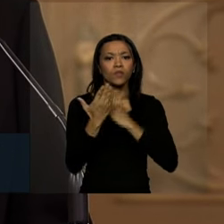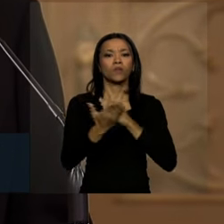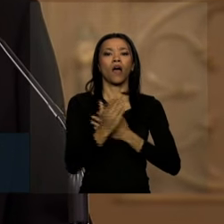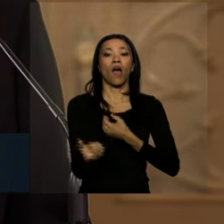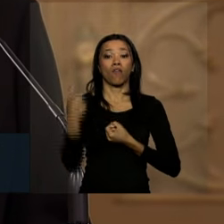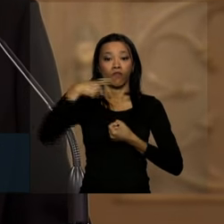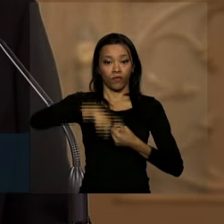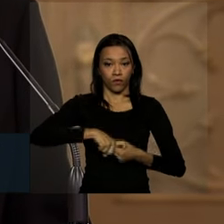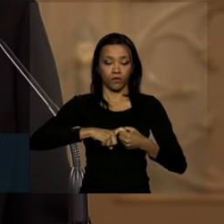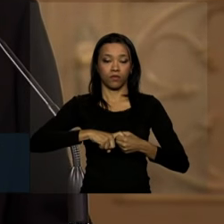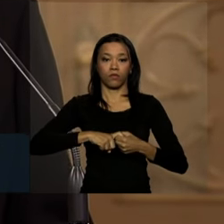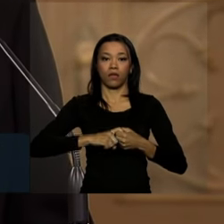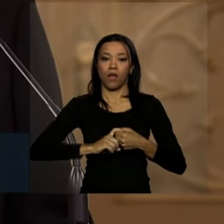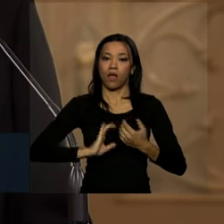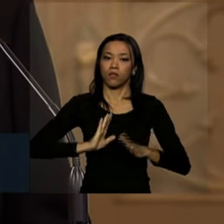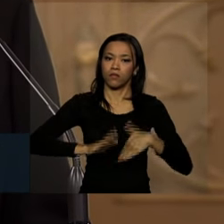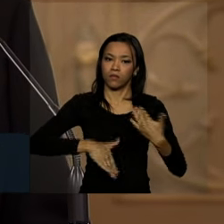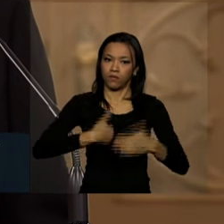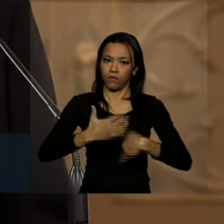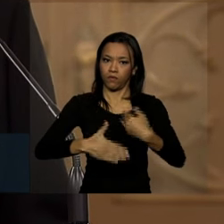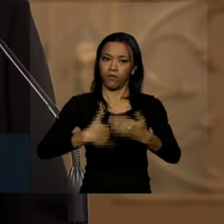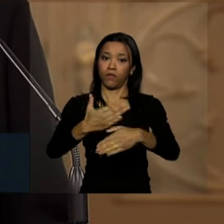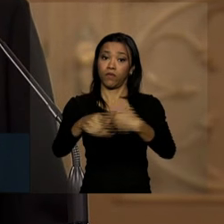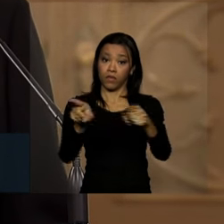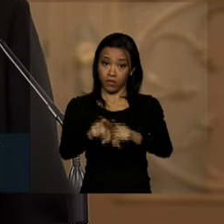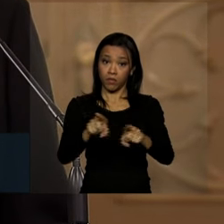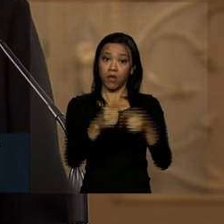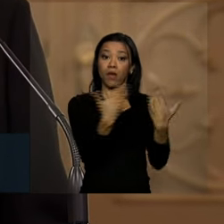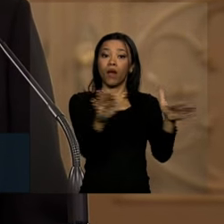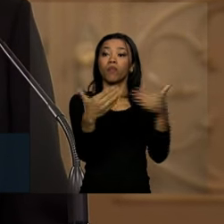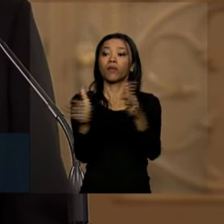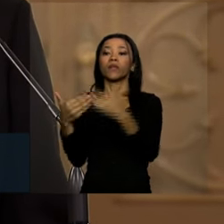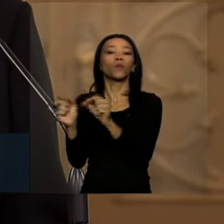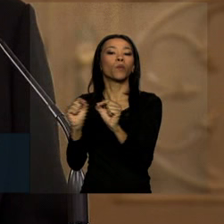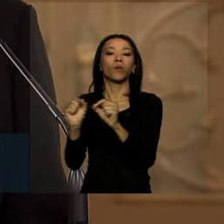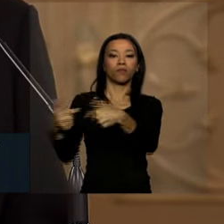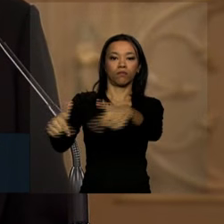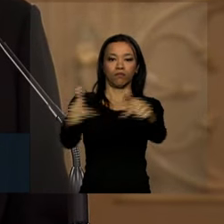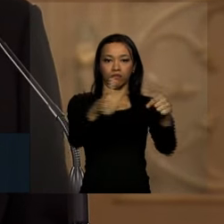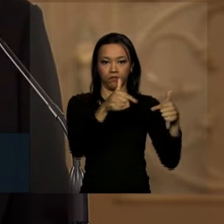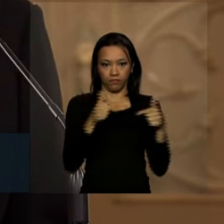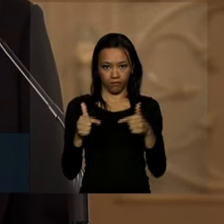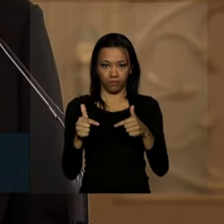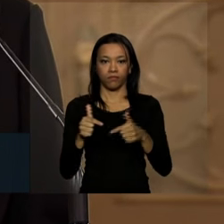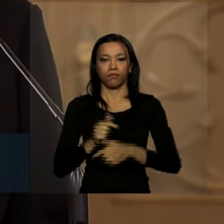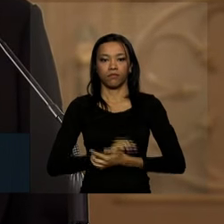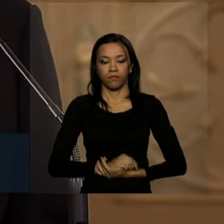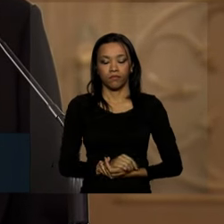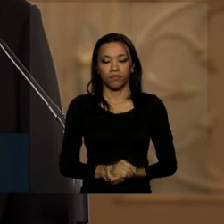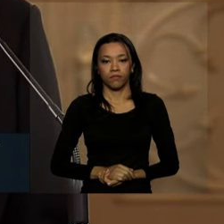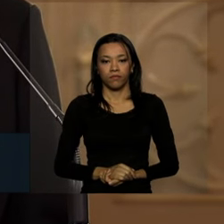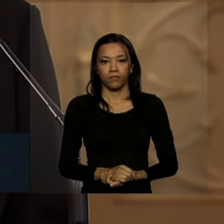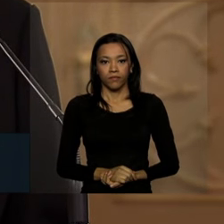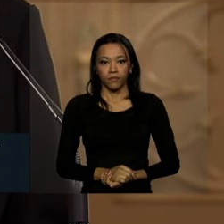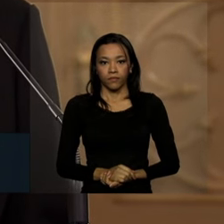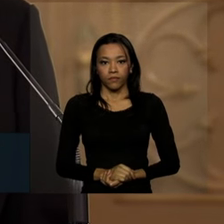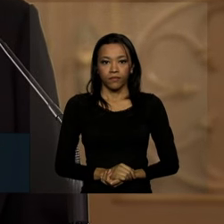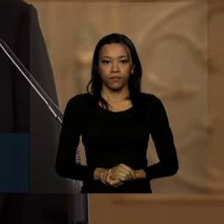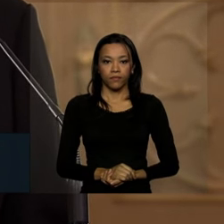e também a gerar empregos. As a result of these measures, we will certainly be in a position to resume the growth pattern